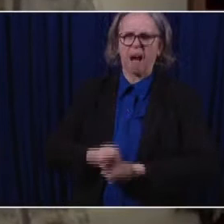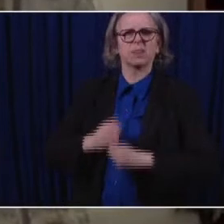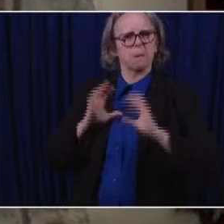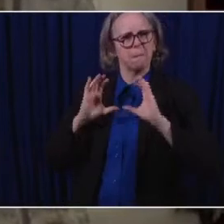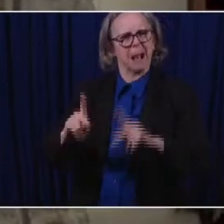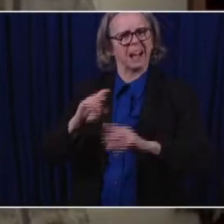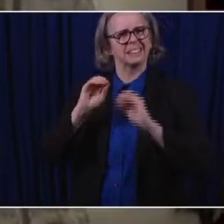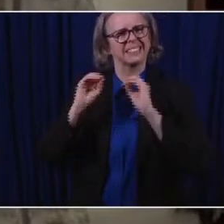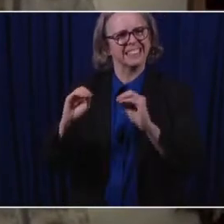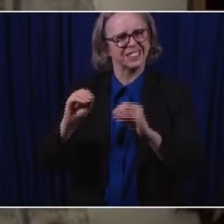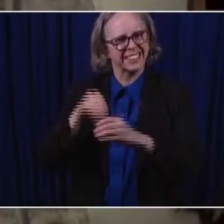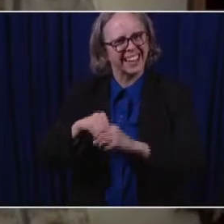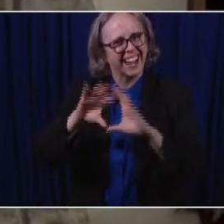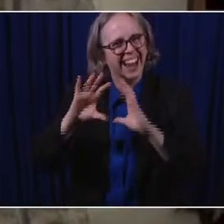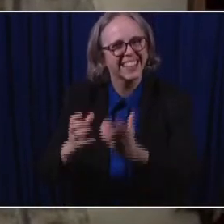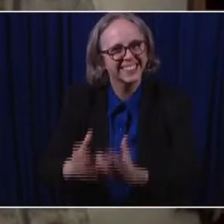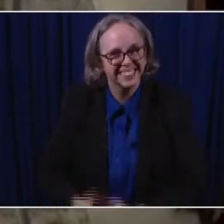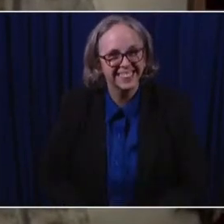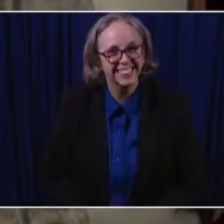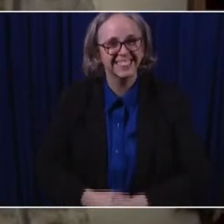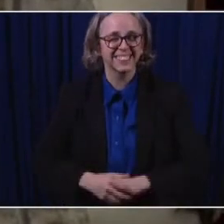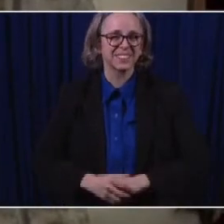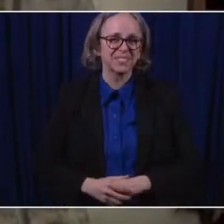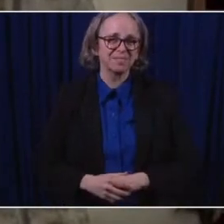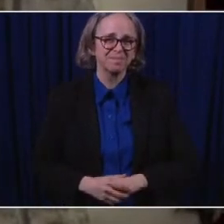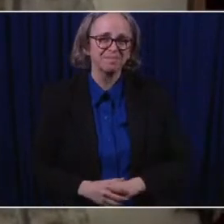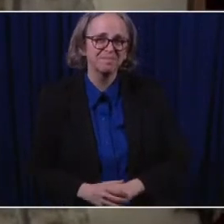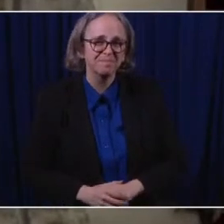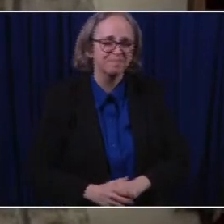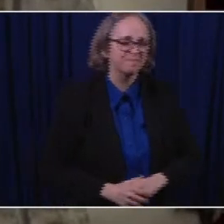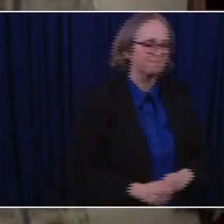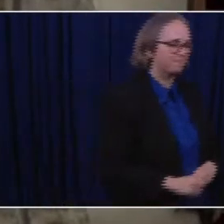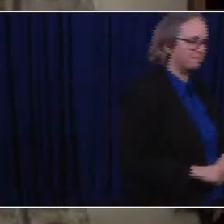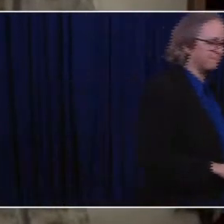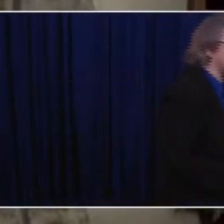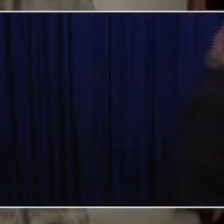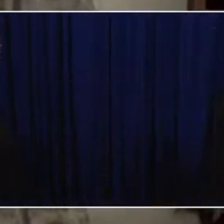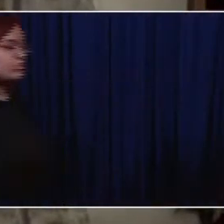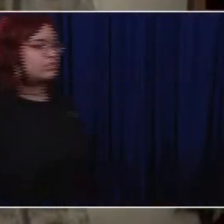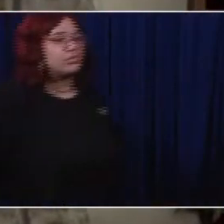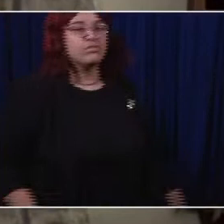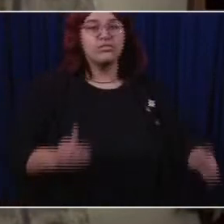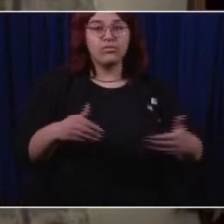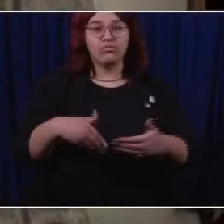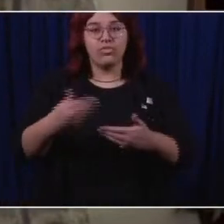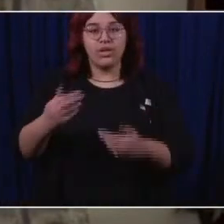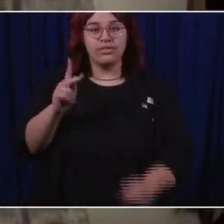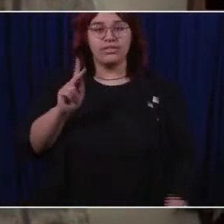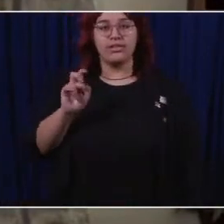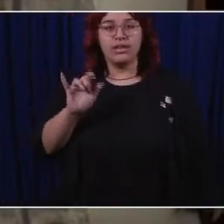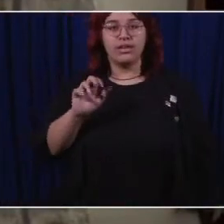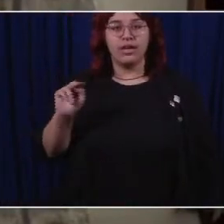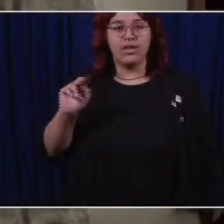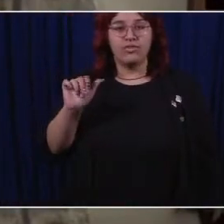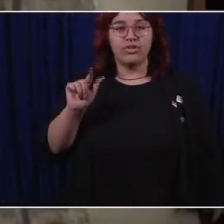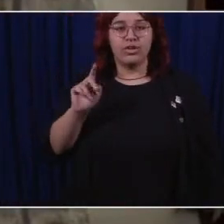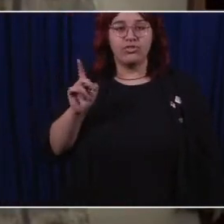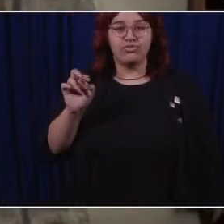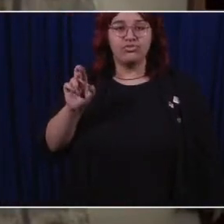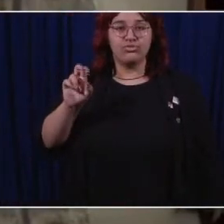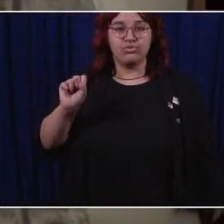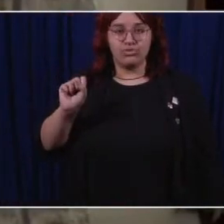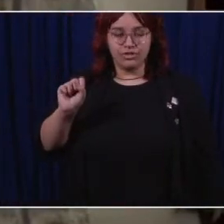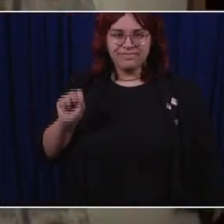Next question is from Kevin Landers at WBNS in Columbus. Hello, Governor. I was wondering if you could clarify a statement you made. I